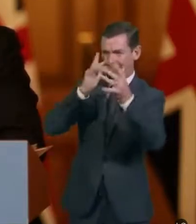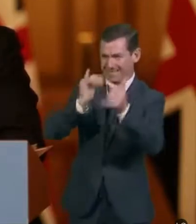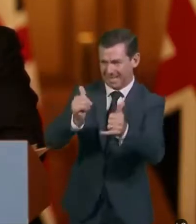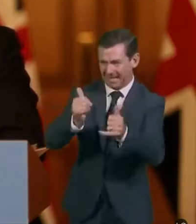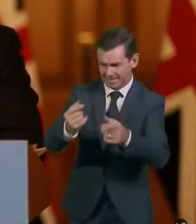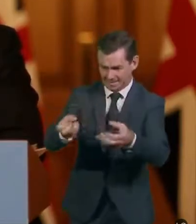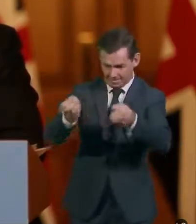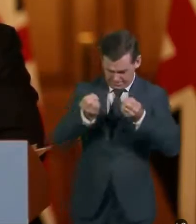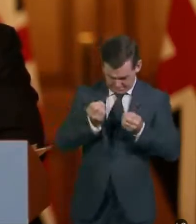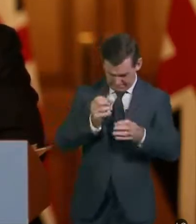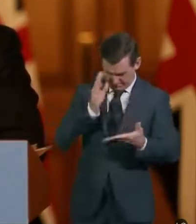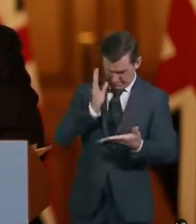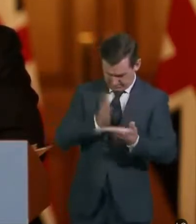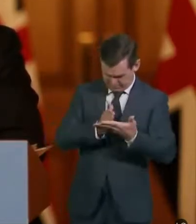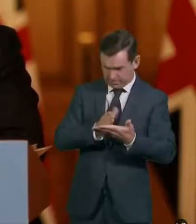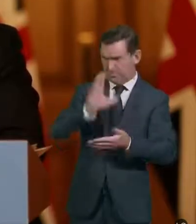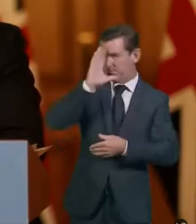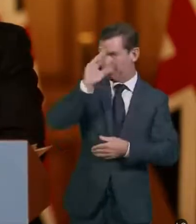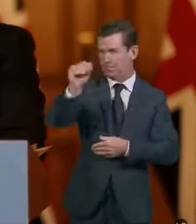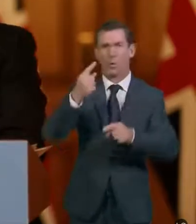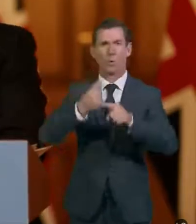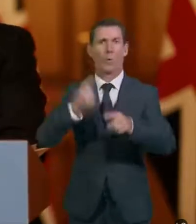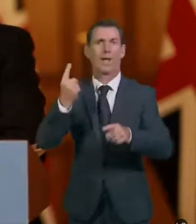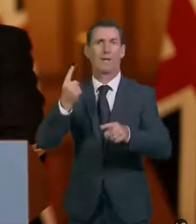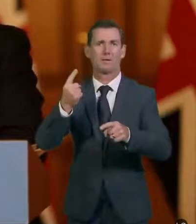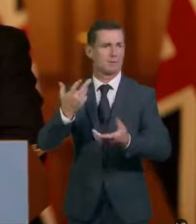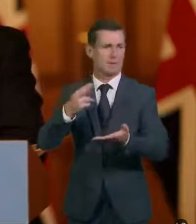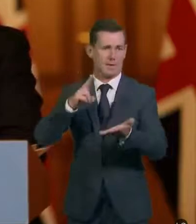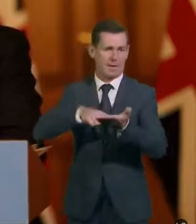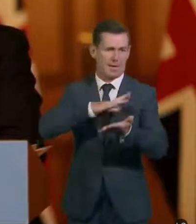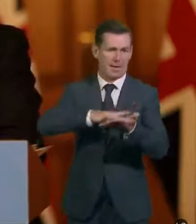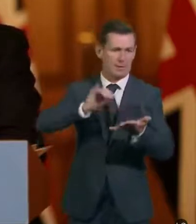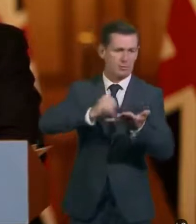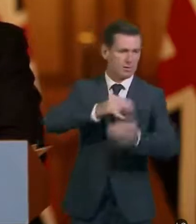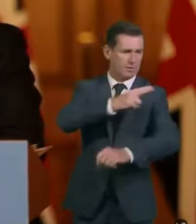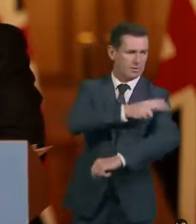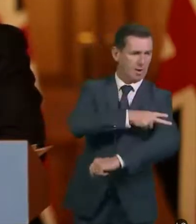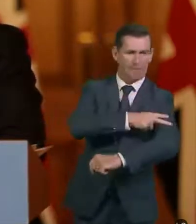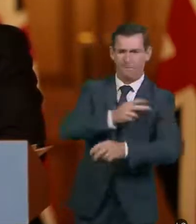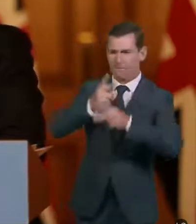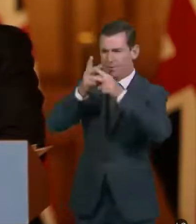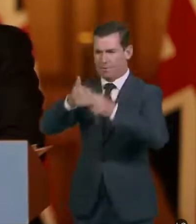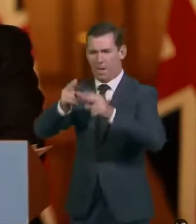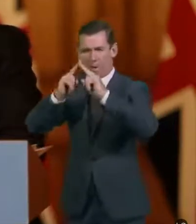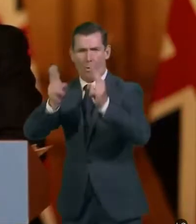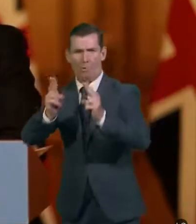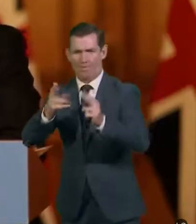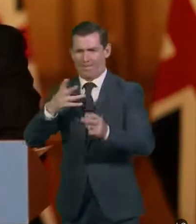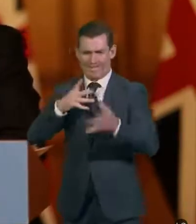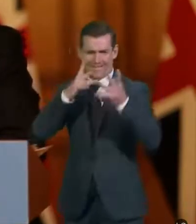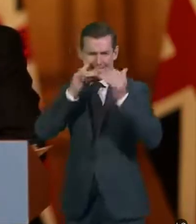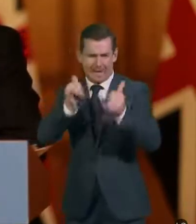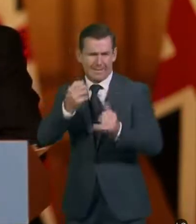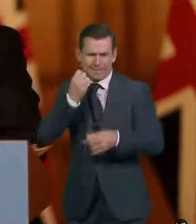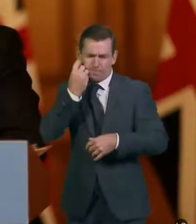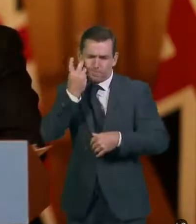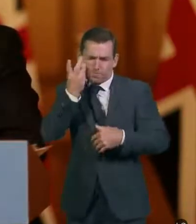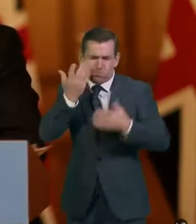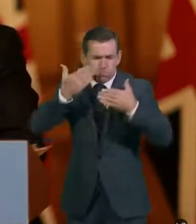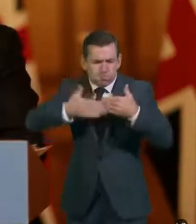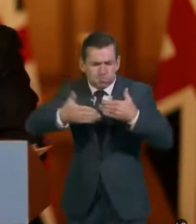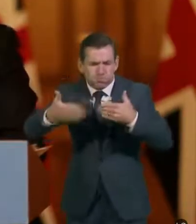much more frequently. By testing more frequently and quickly than ever before, we can help